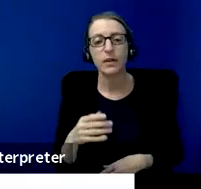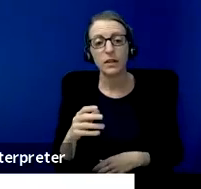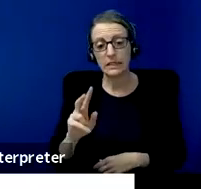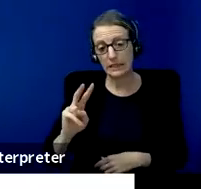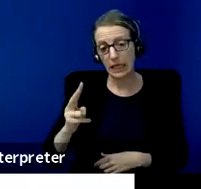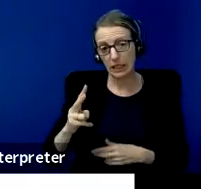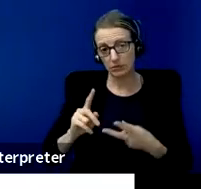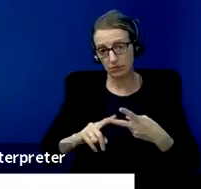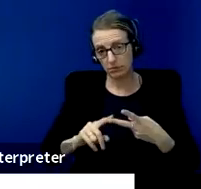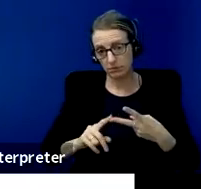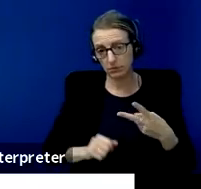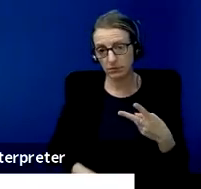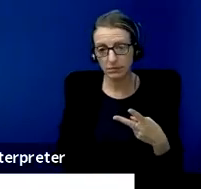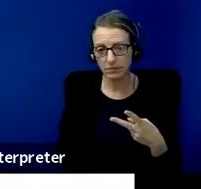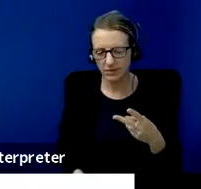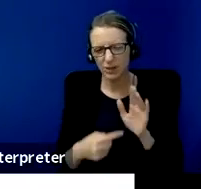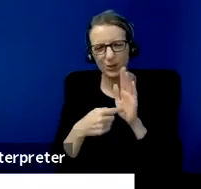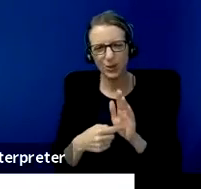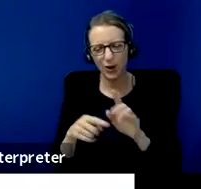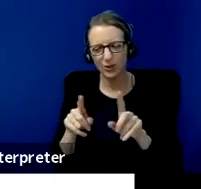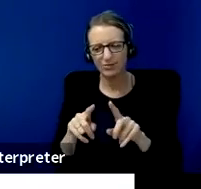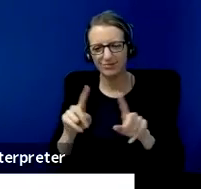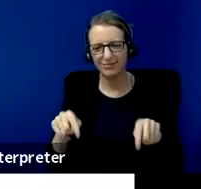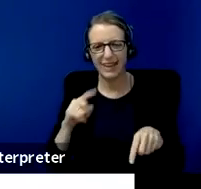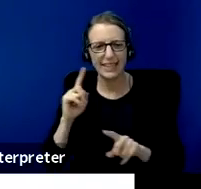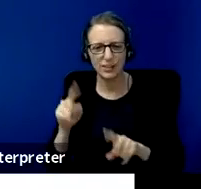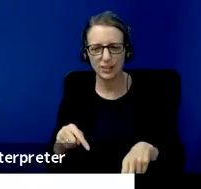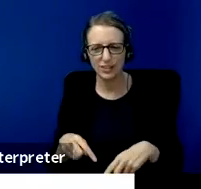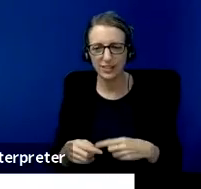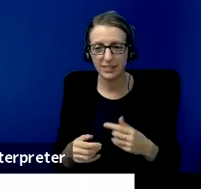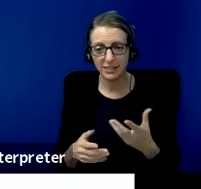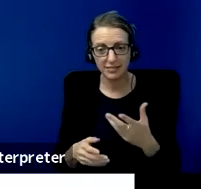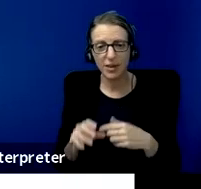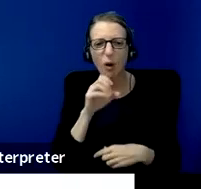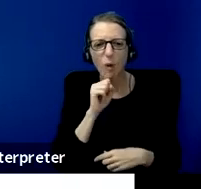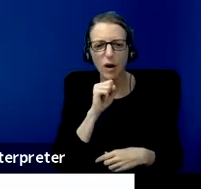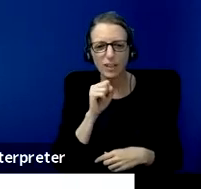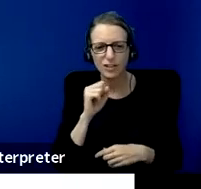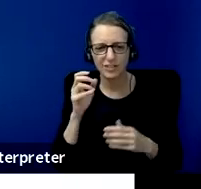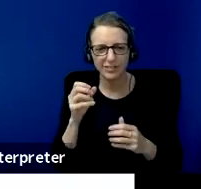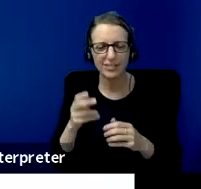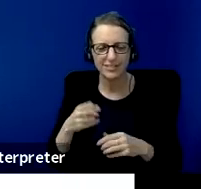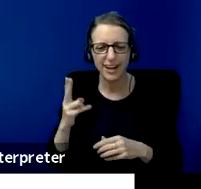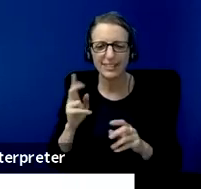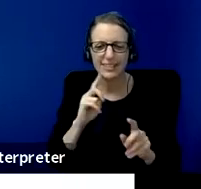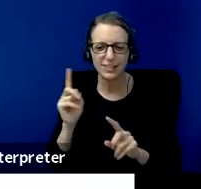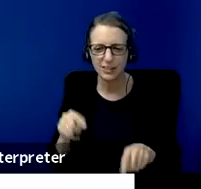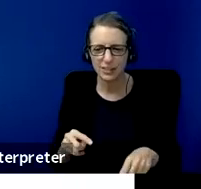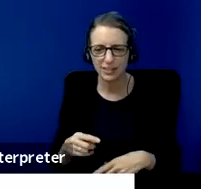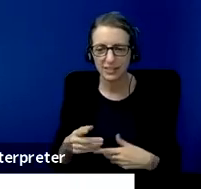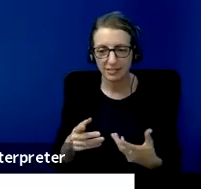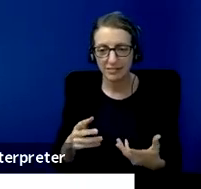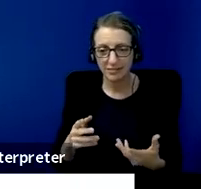share results now, it looks like a majority of us are excited to look more about student, parent, family, community,